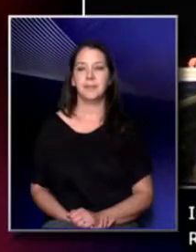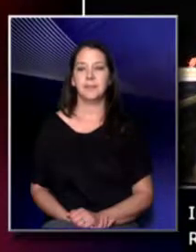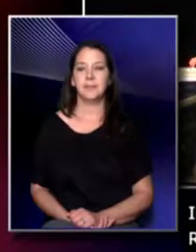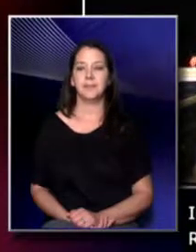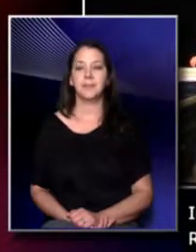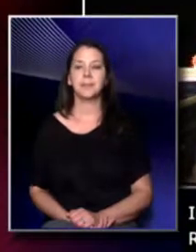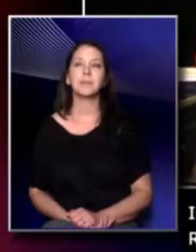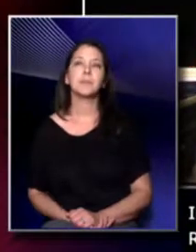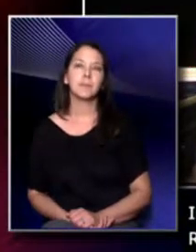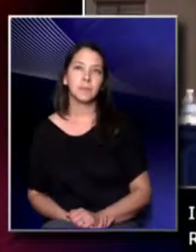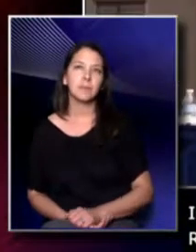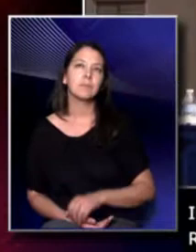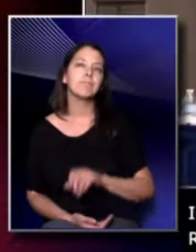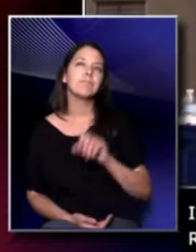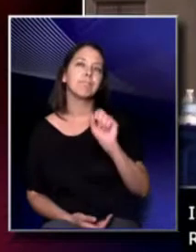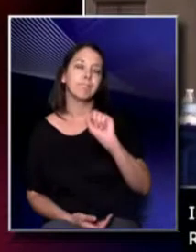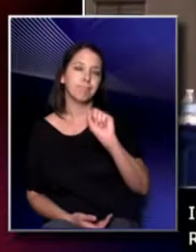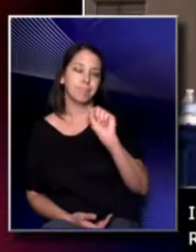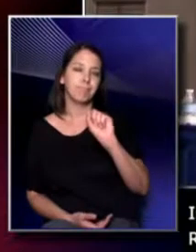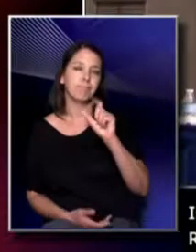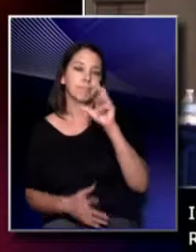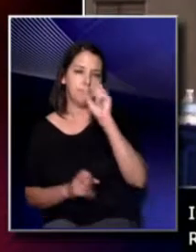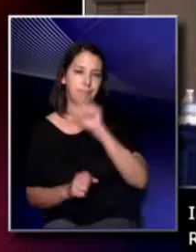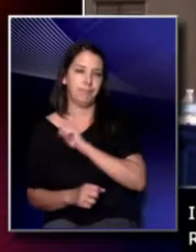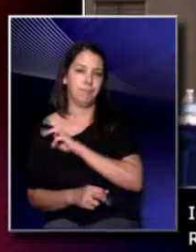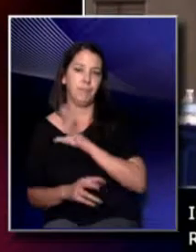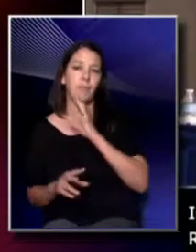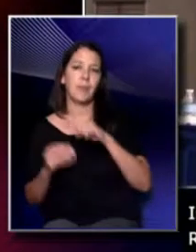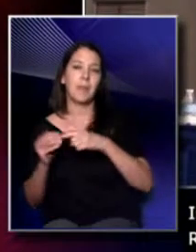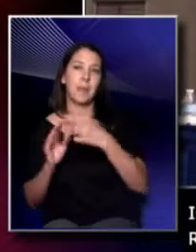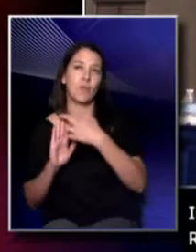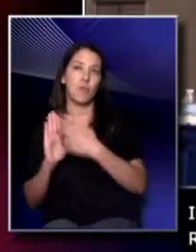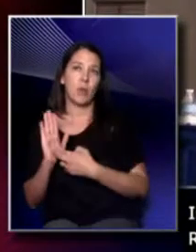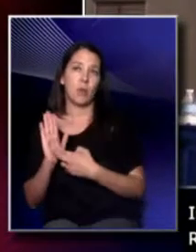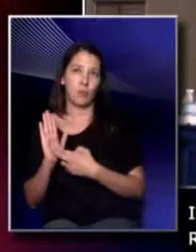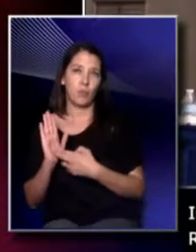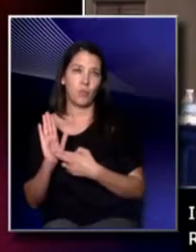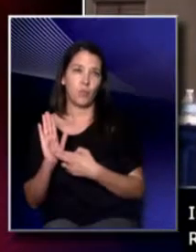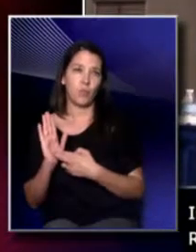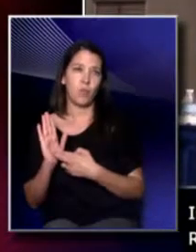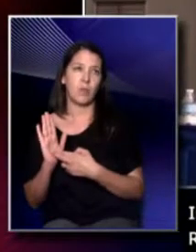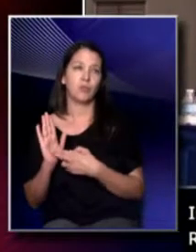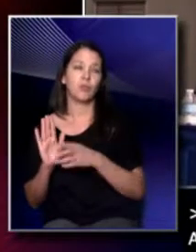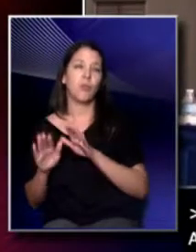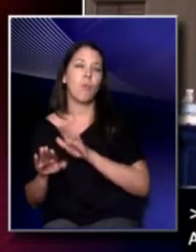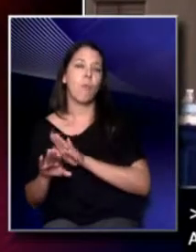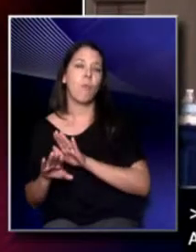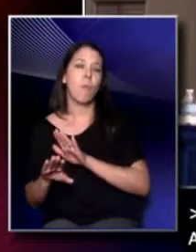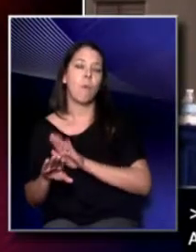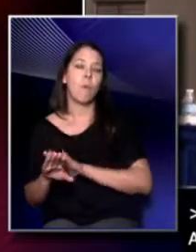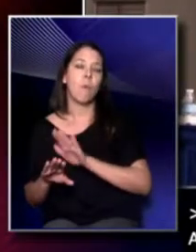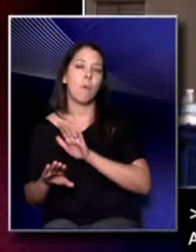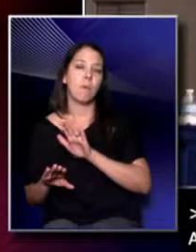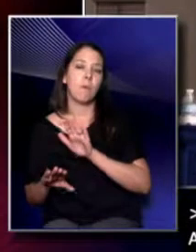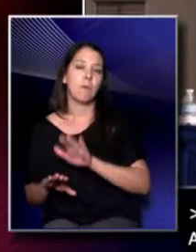Yeah, talking about the regulation that focused on